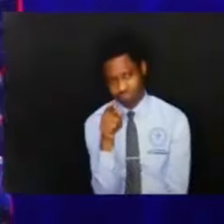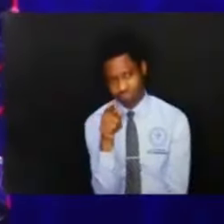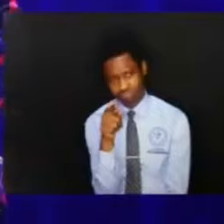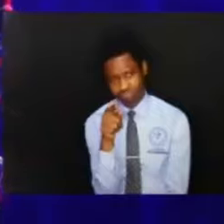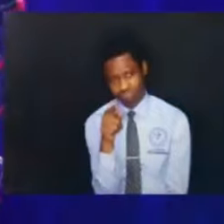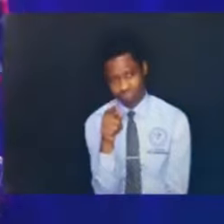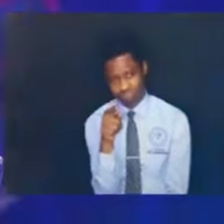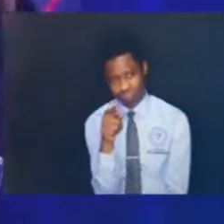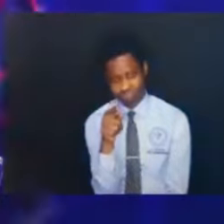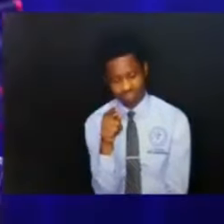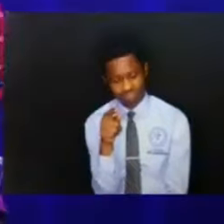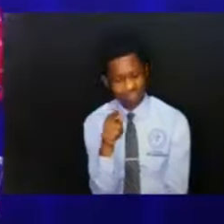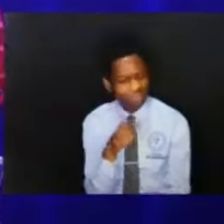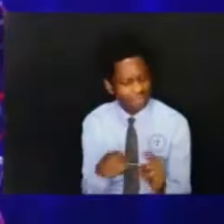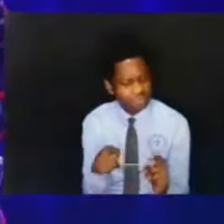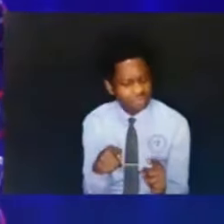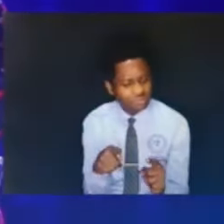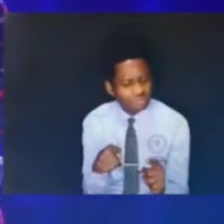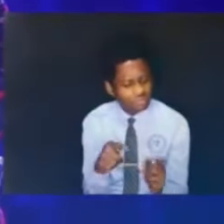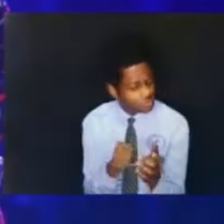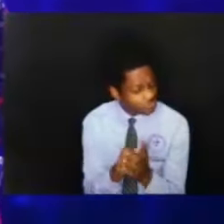that really the case?